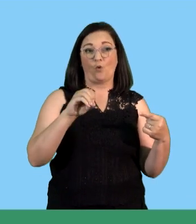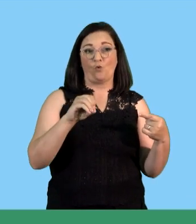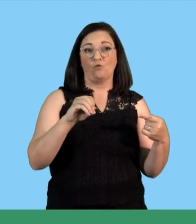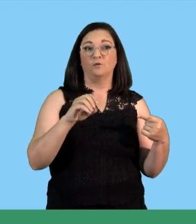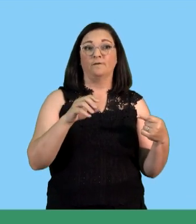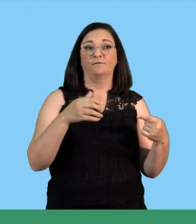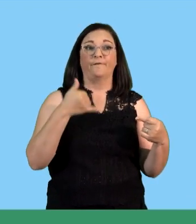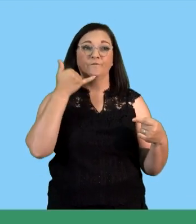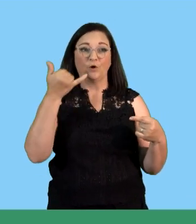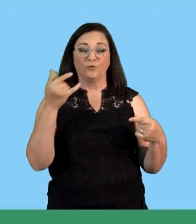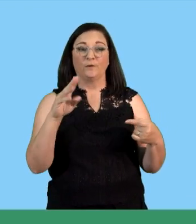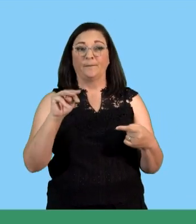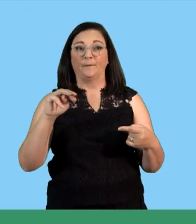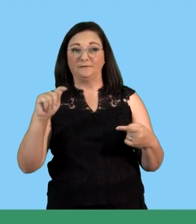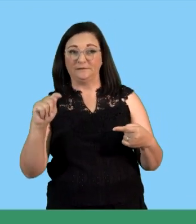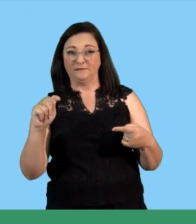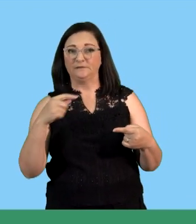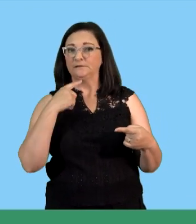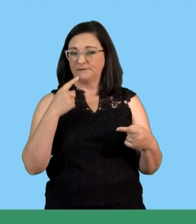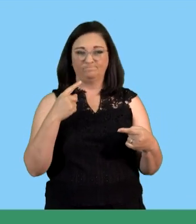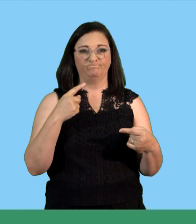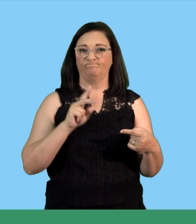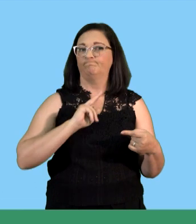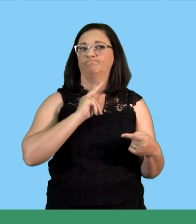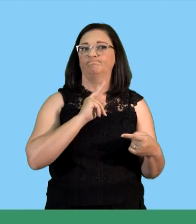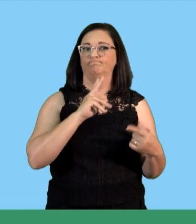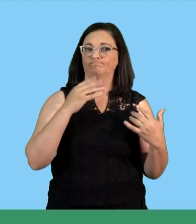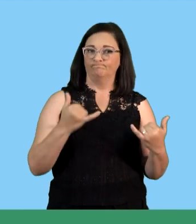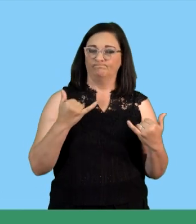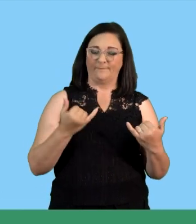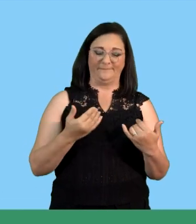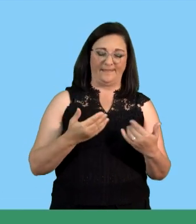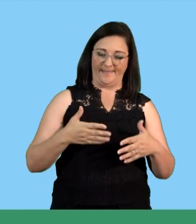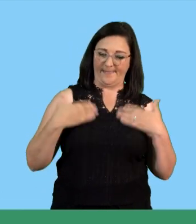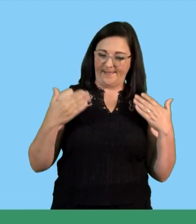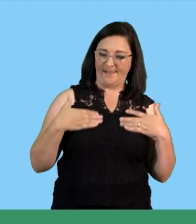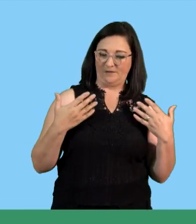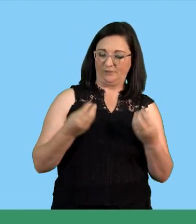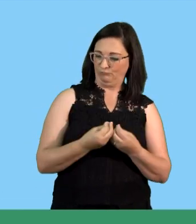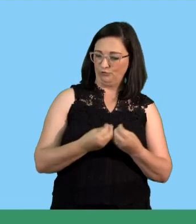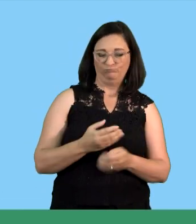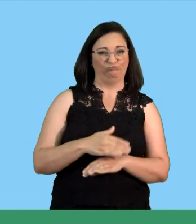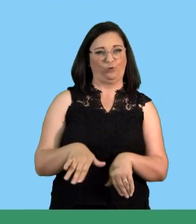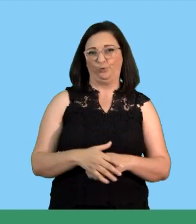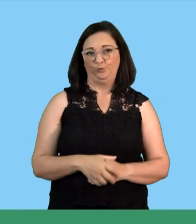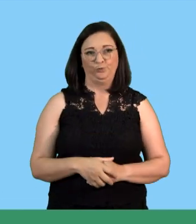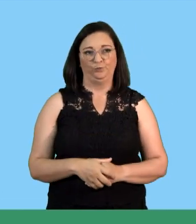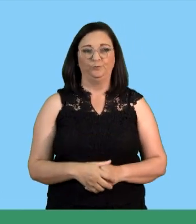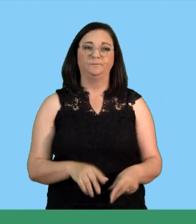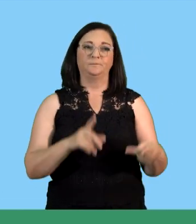traders, customer care to voice his dissatisfaction with their